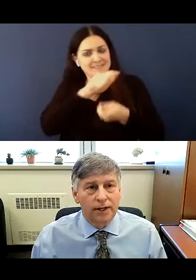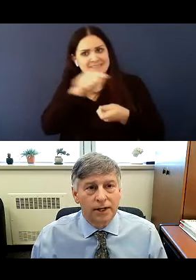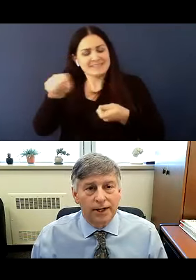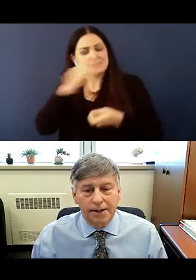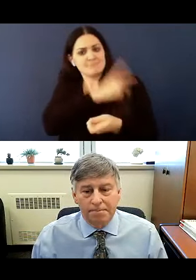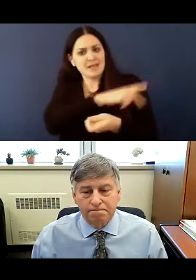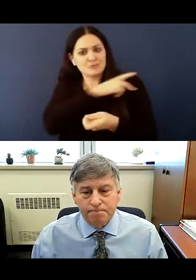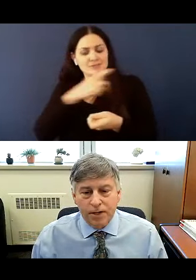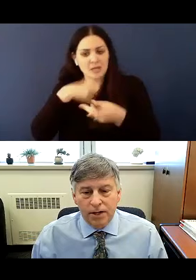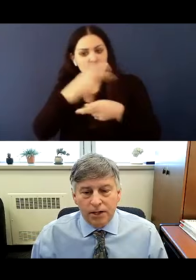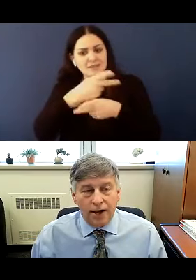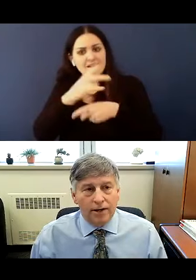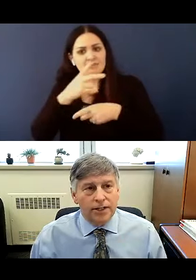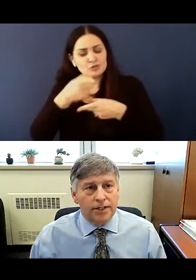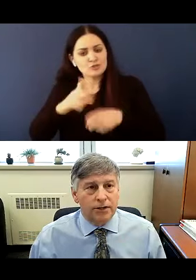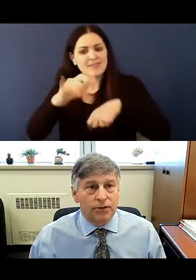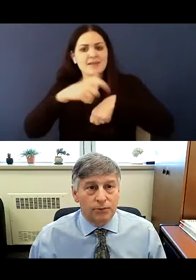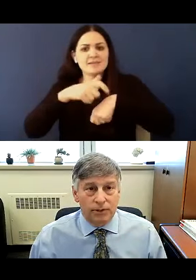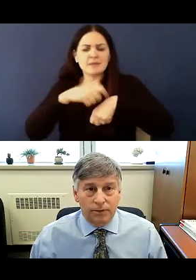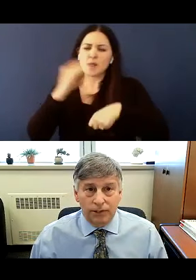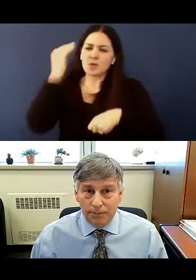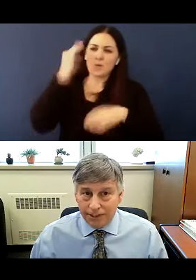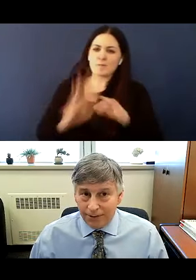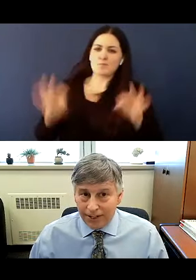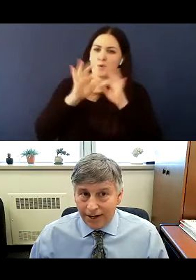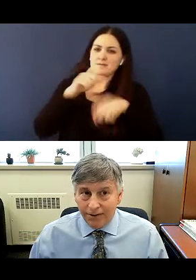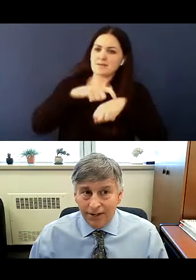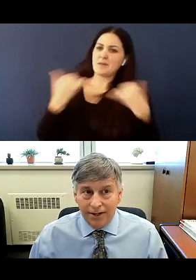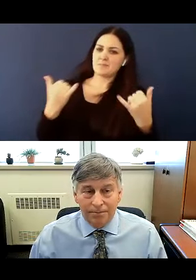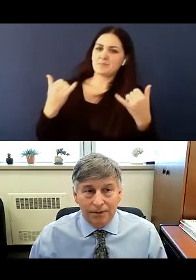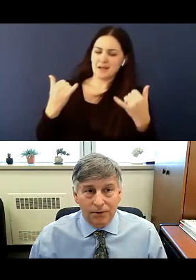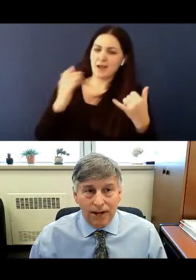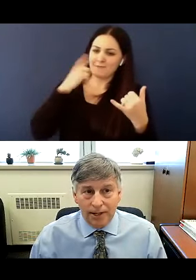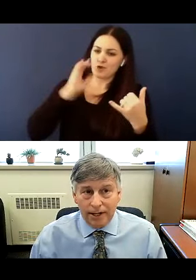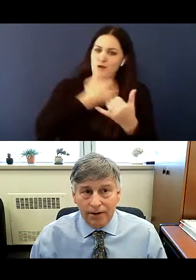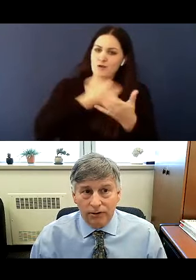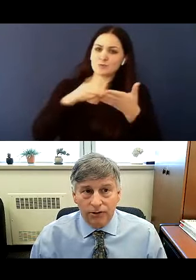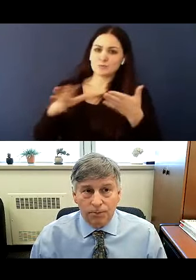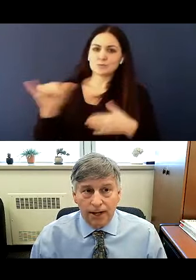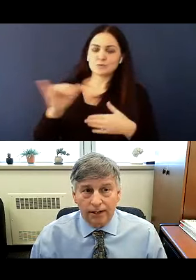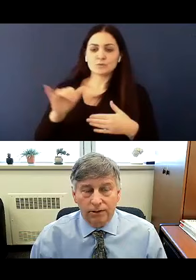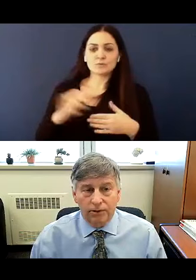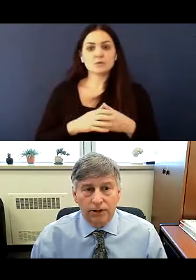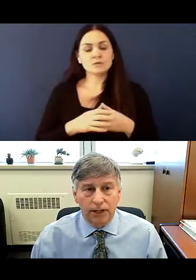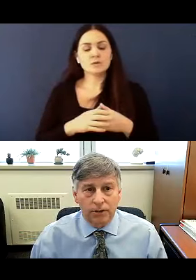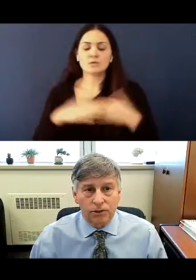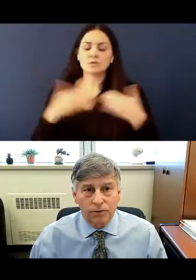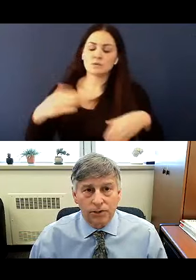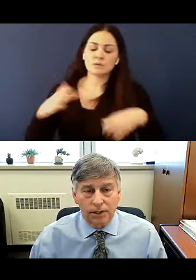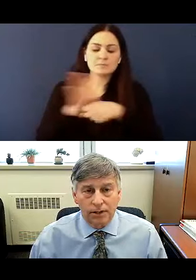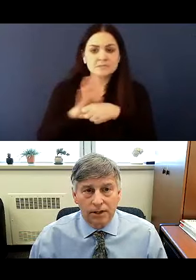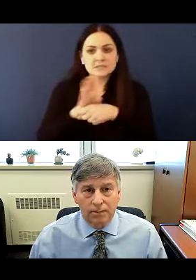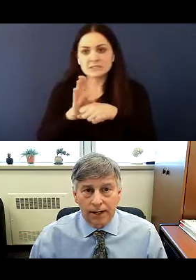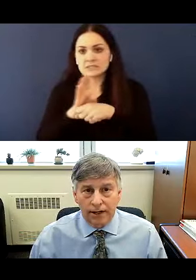for. So I don't need to tell you that we're really busy right now. We're happy to have our learners back, including our medical